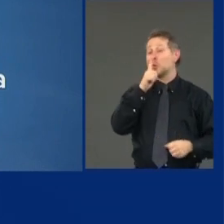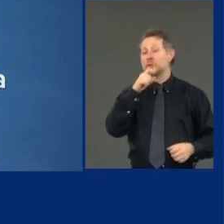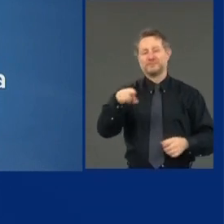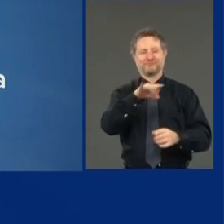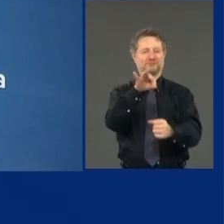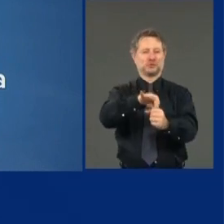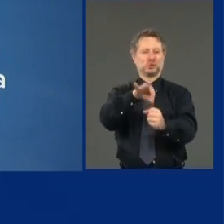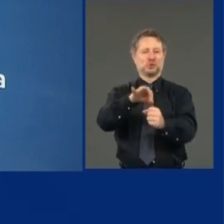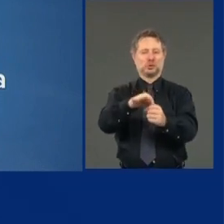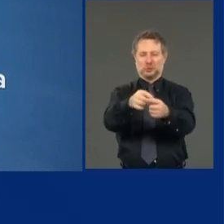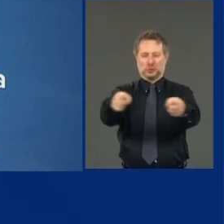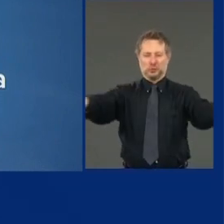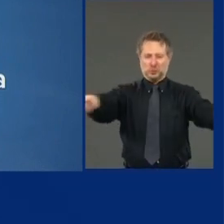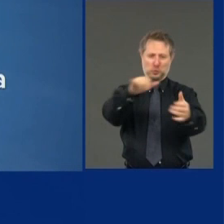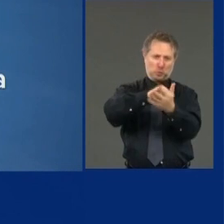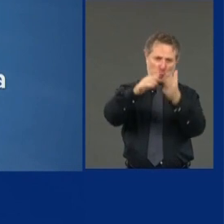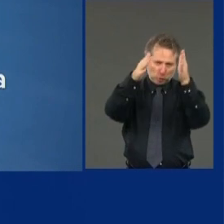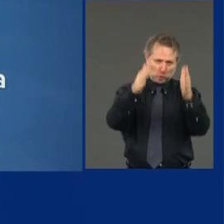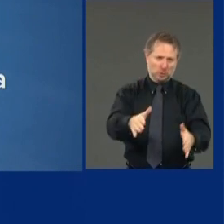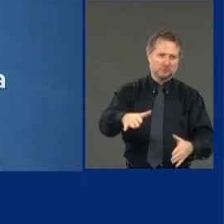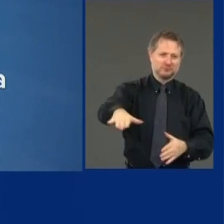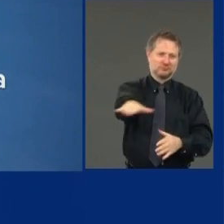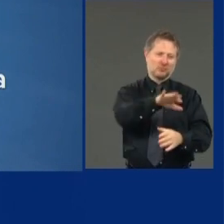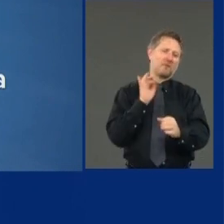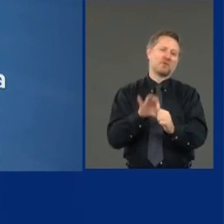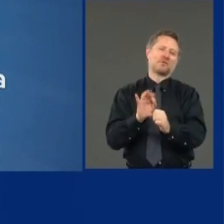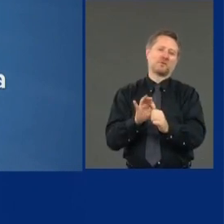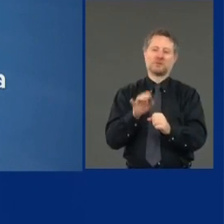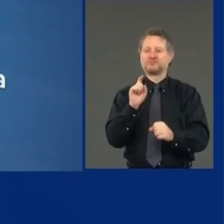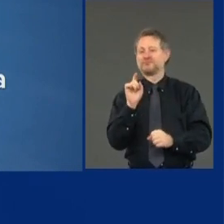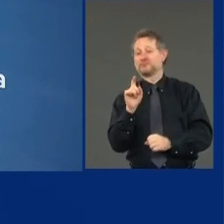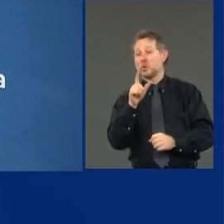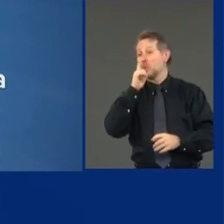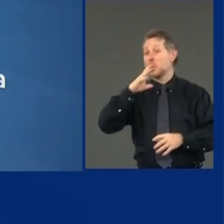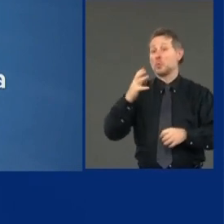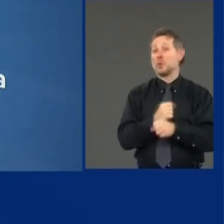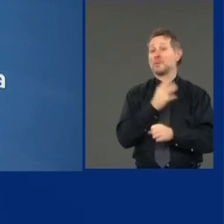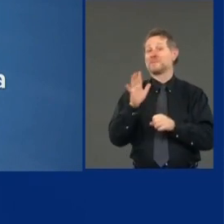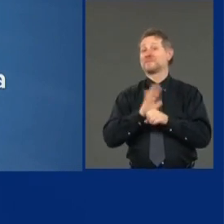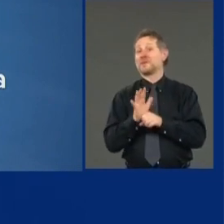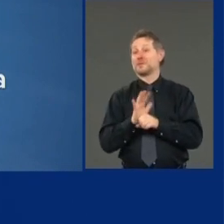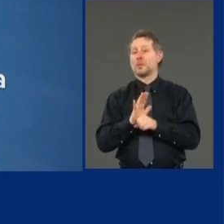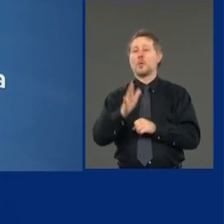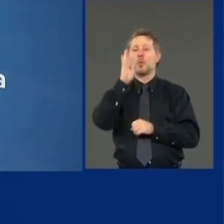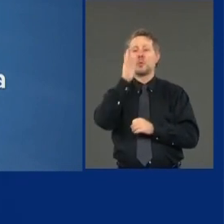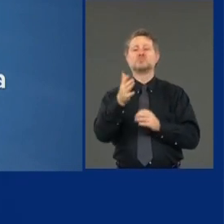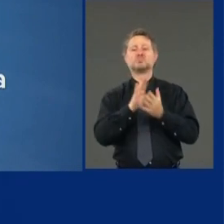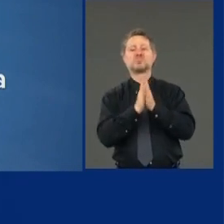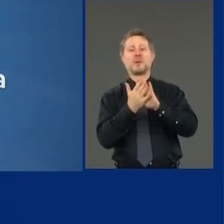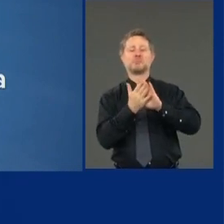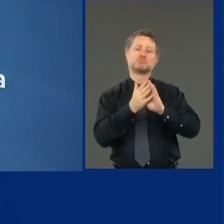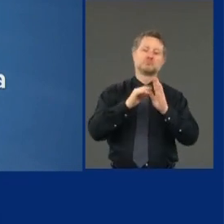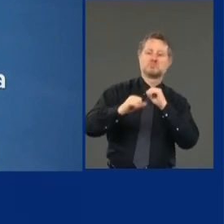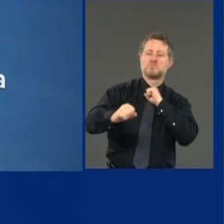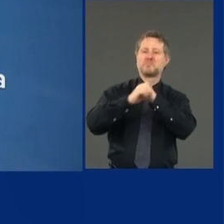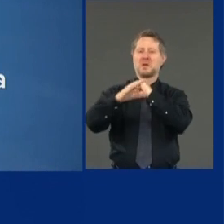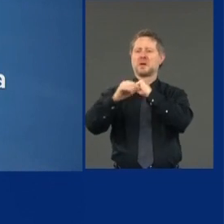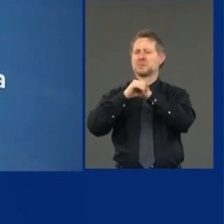the people, and the winner would become a public service announcement. We had over 600